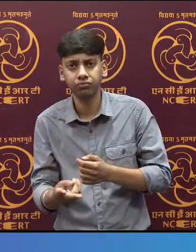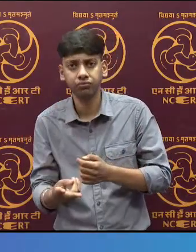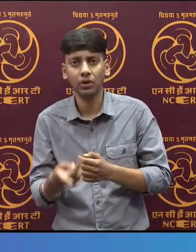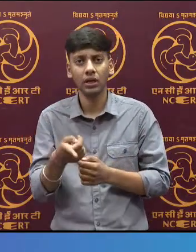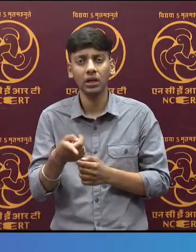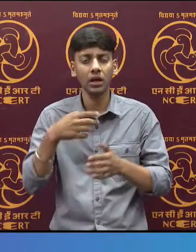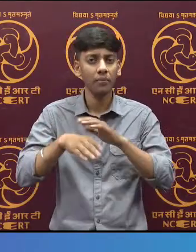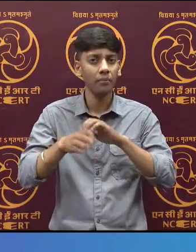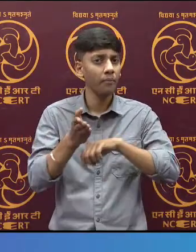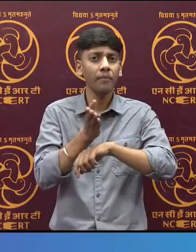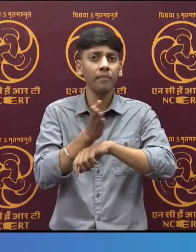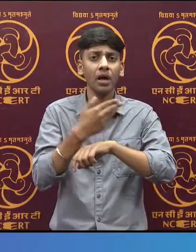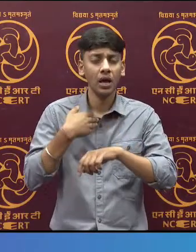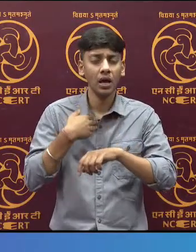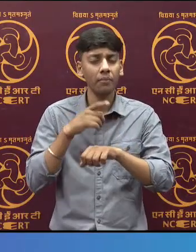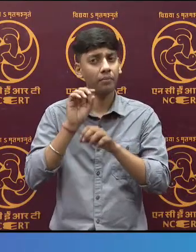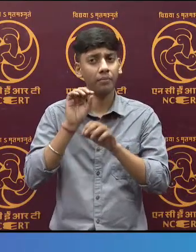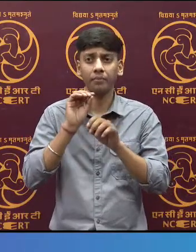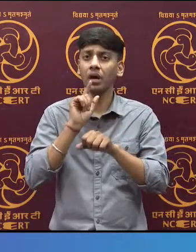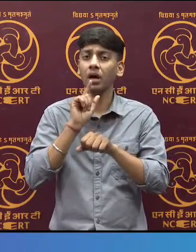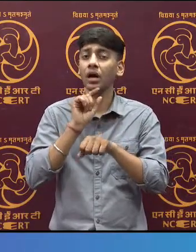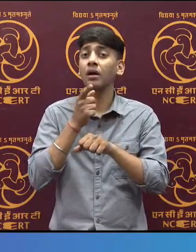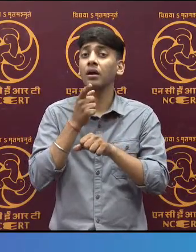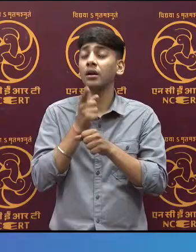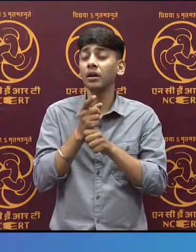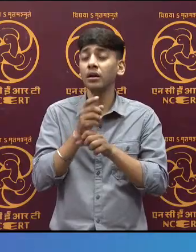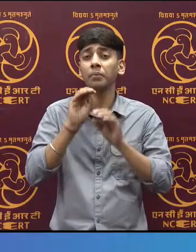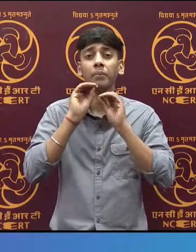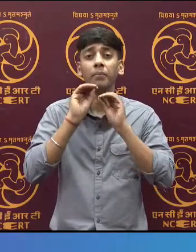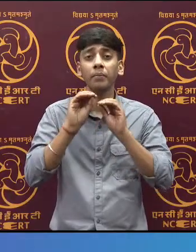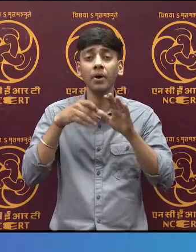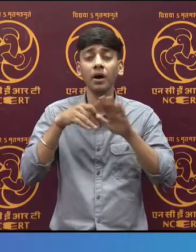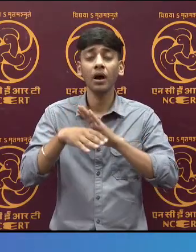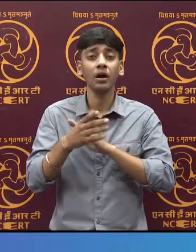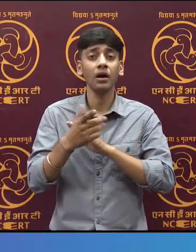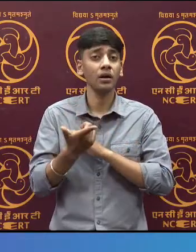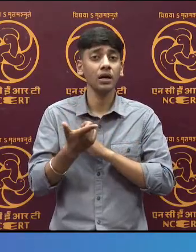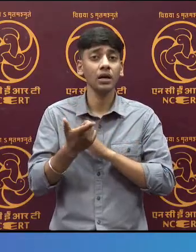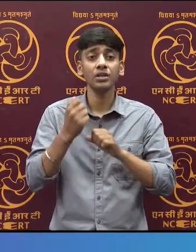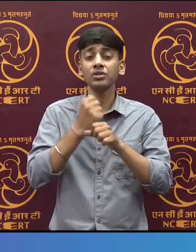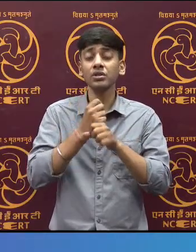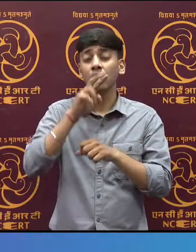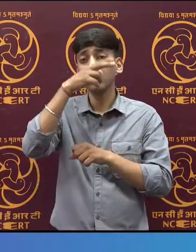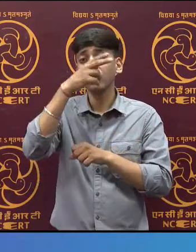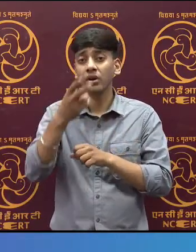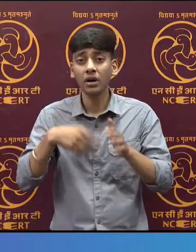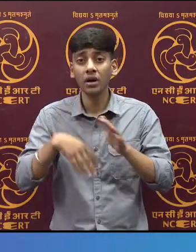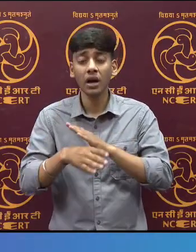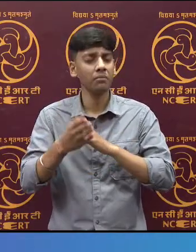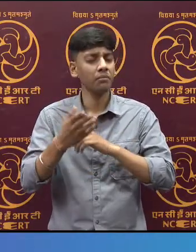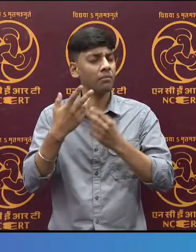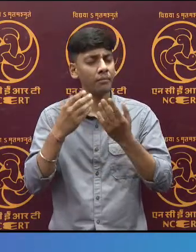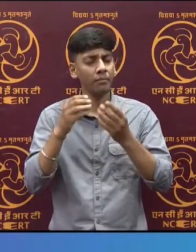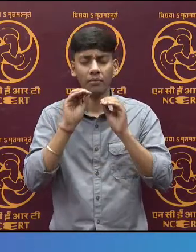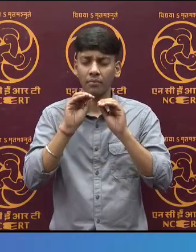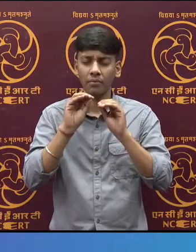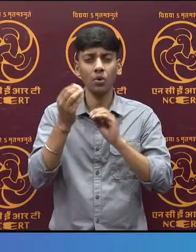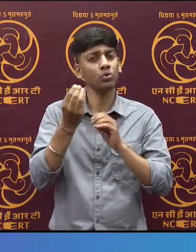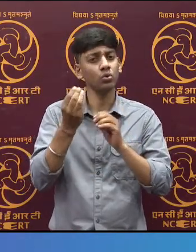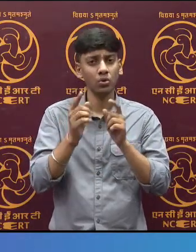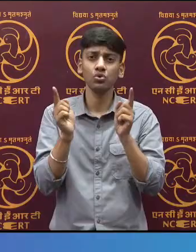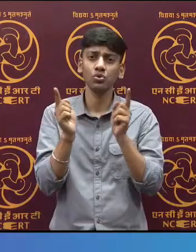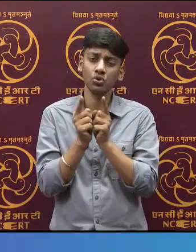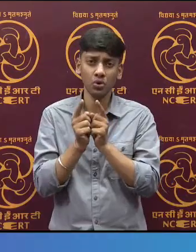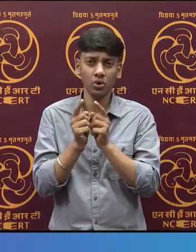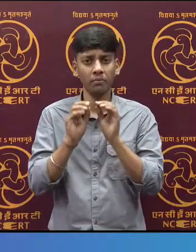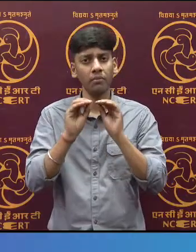In the previous session, we have already covered the topic gravitational force or universal gravitational constant, in which we derived the